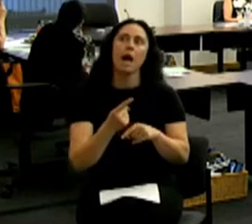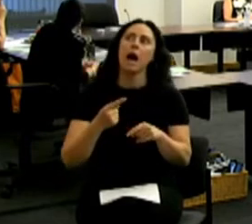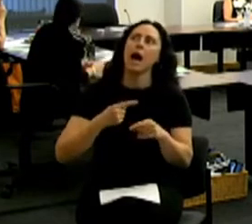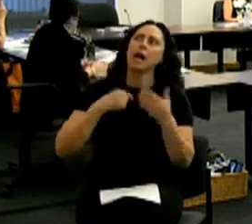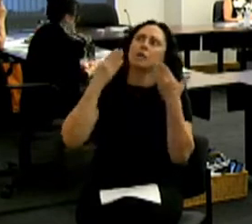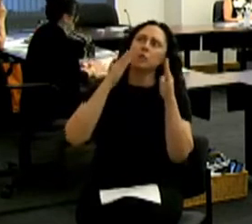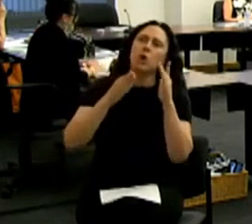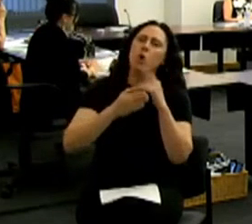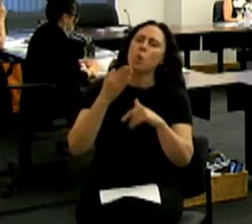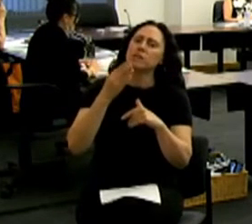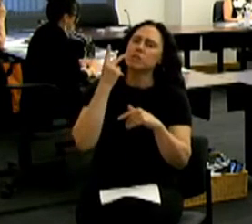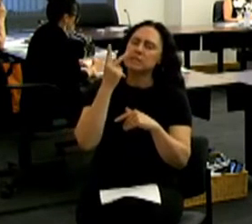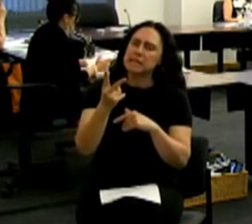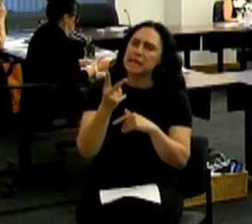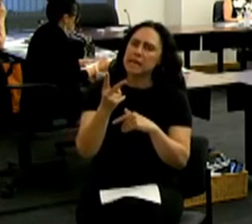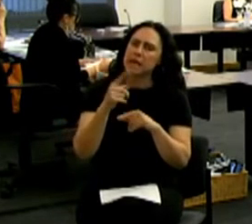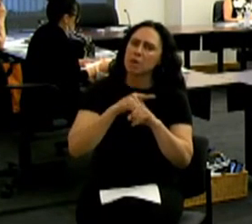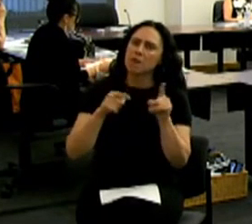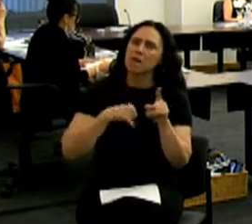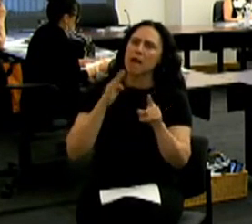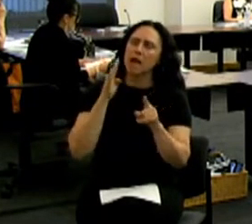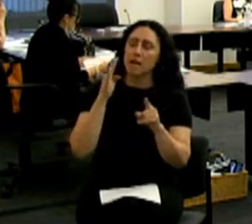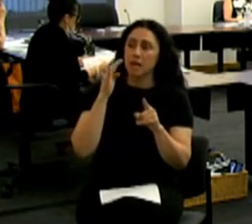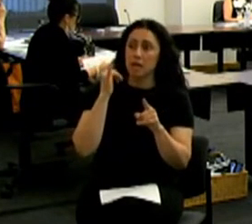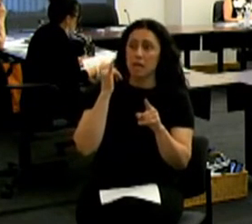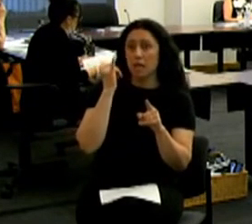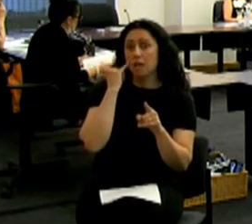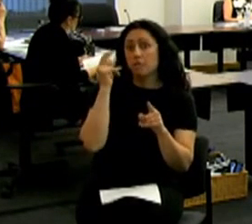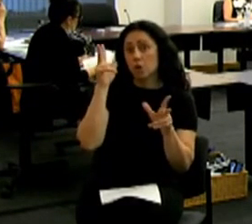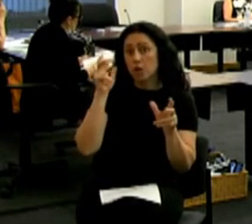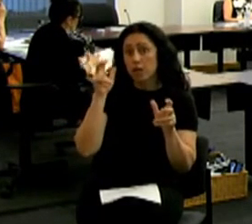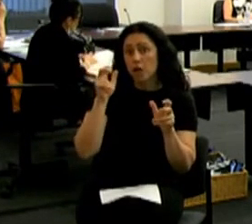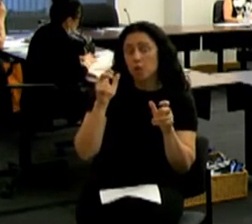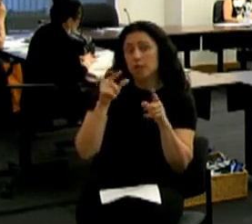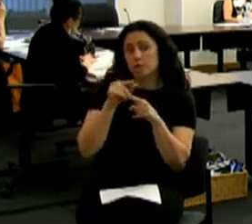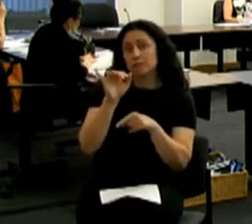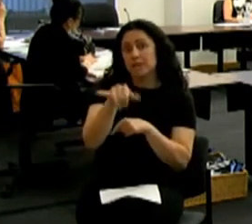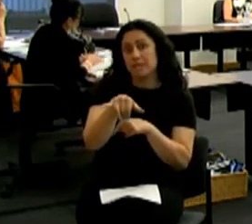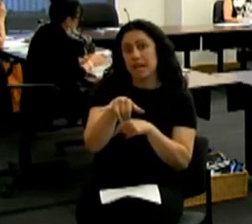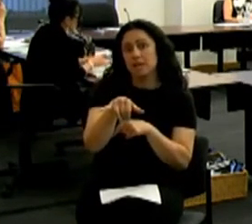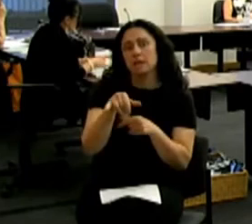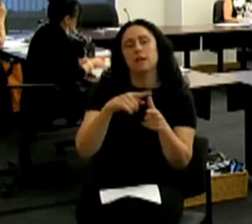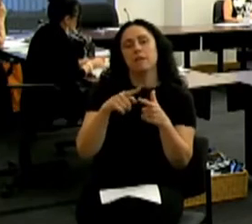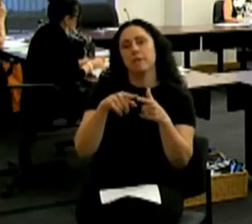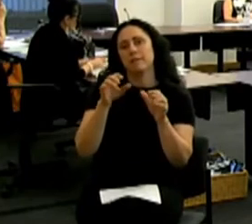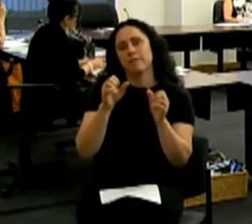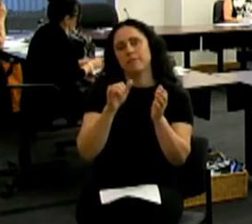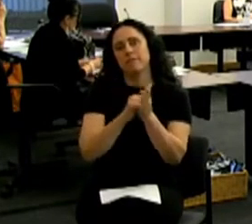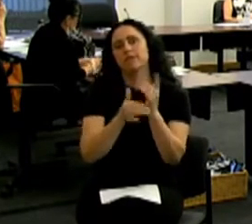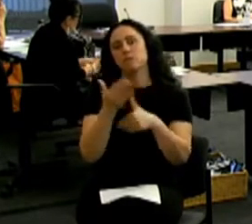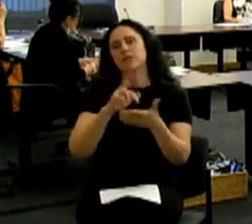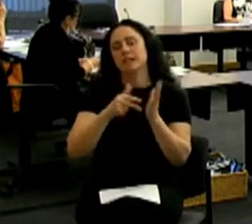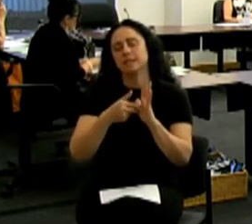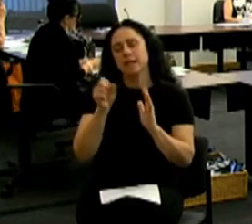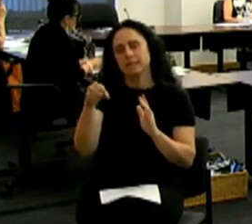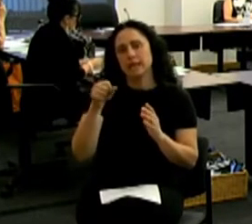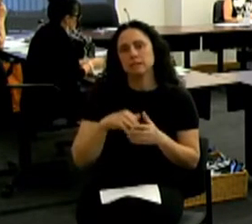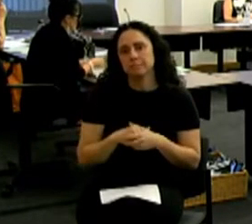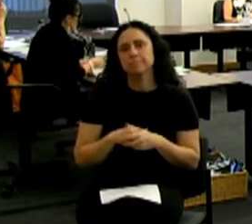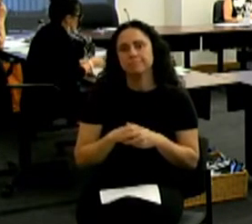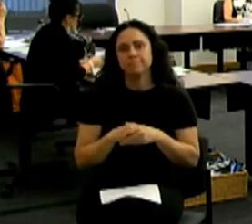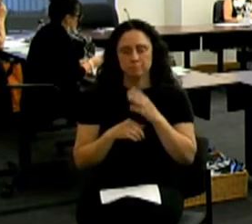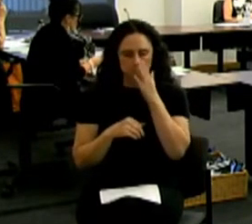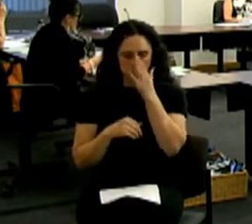I'm not sure what you're seeing, but I would, if you're hearing terms like that, then that's usually what that indicates, yes.